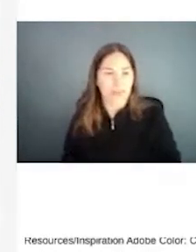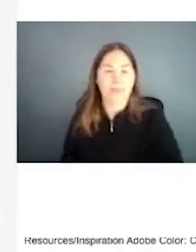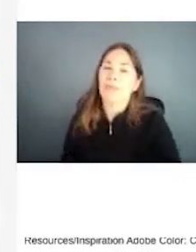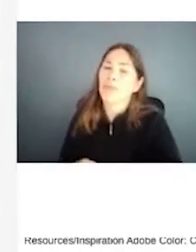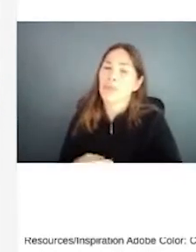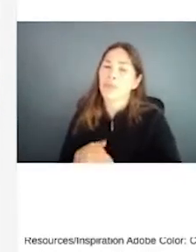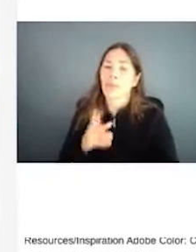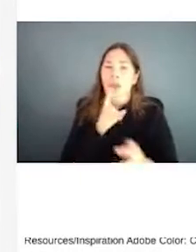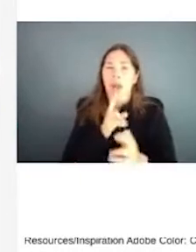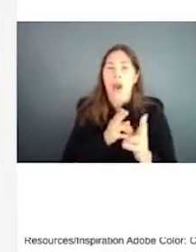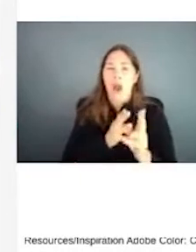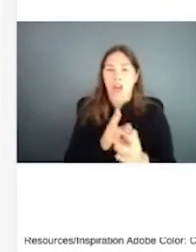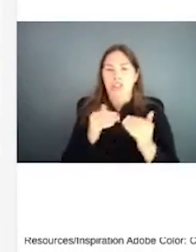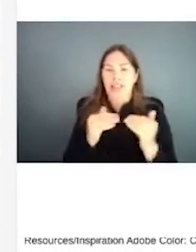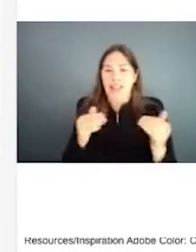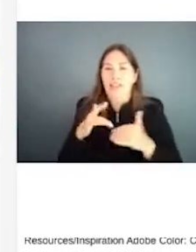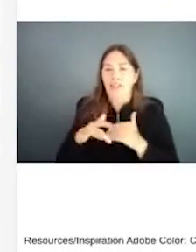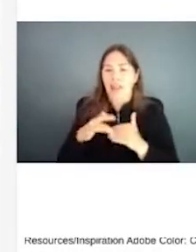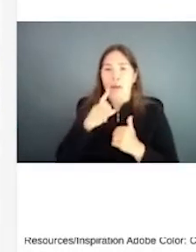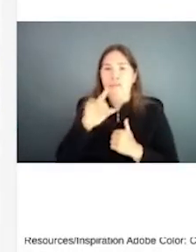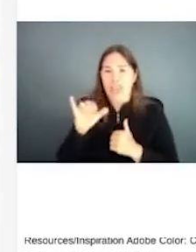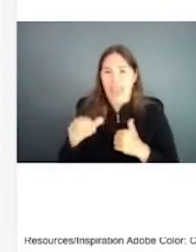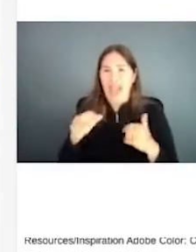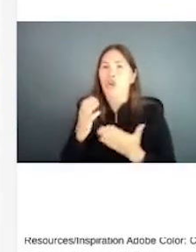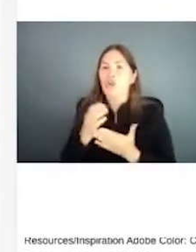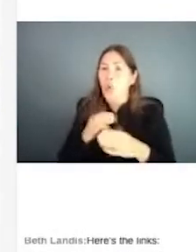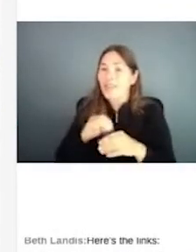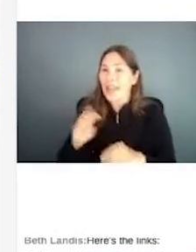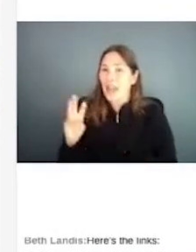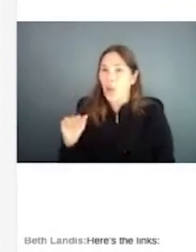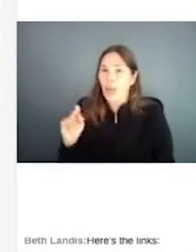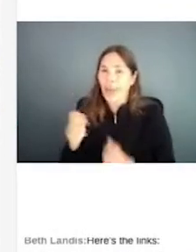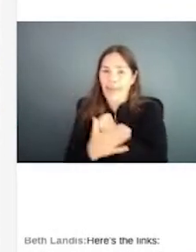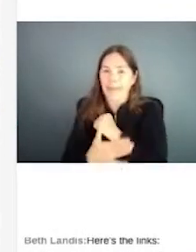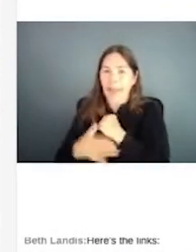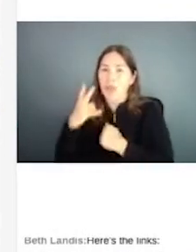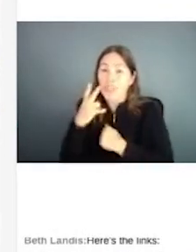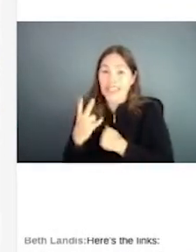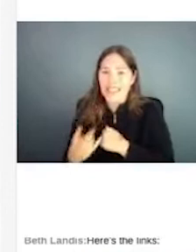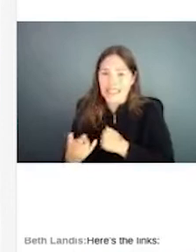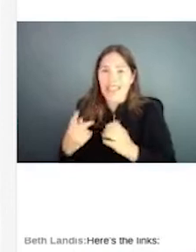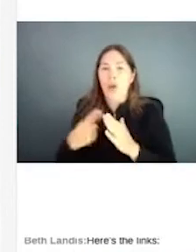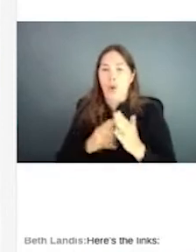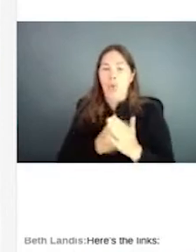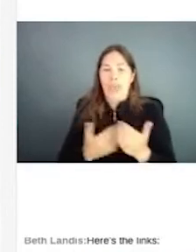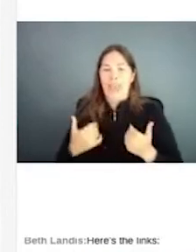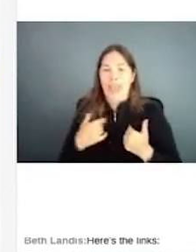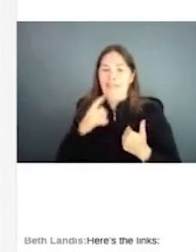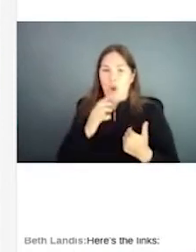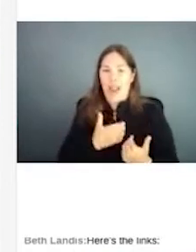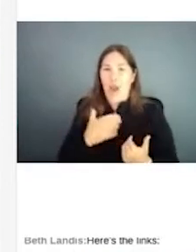Honors level is available for this course in Wake County. You can see what we have for our honors level